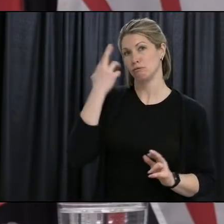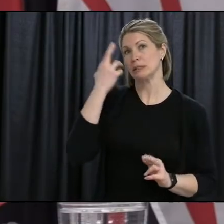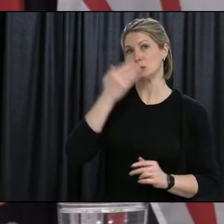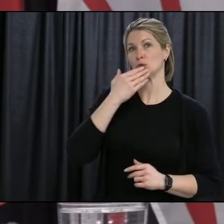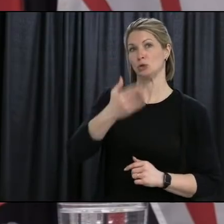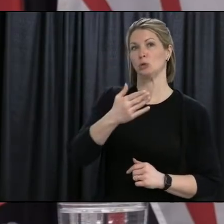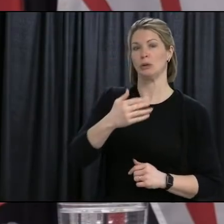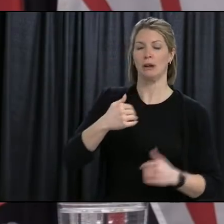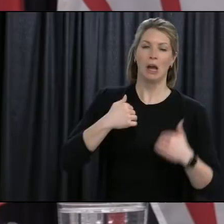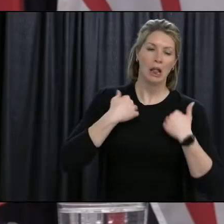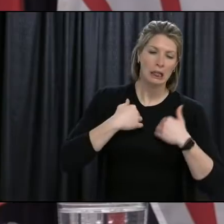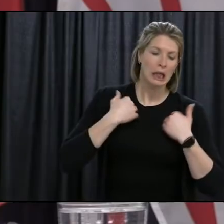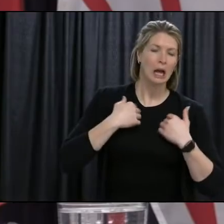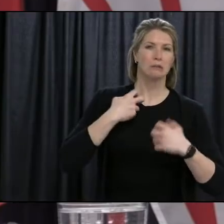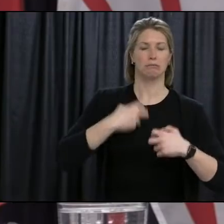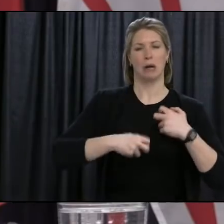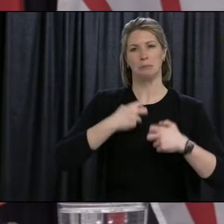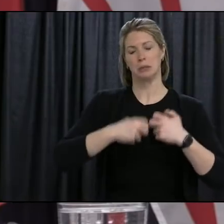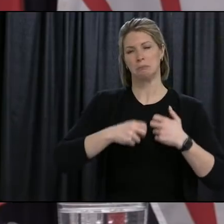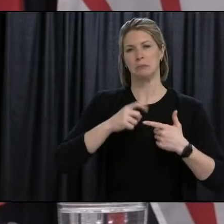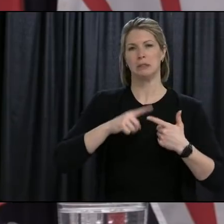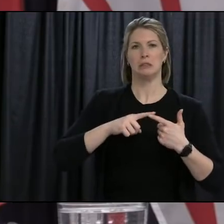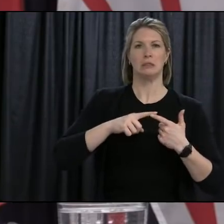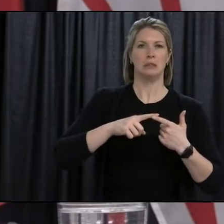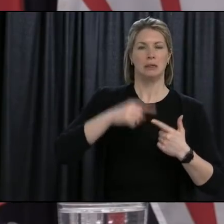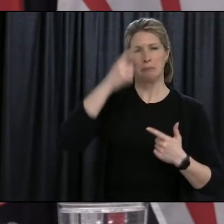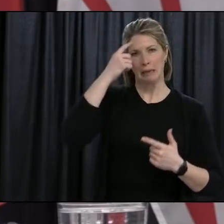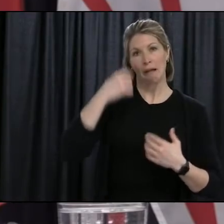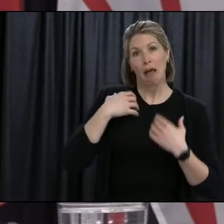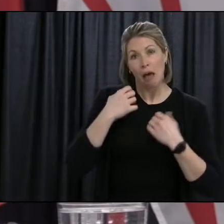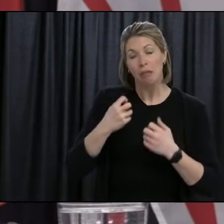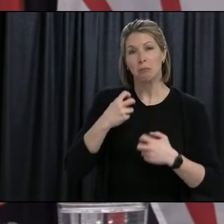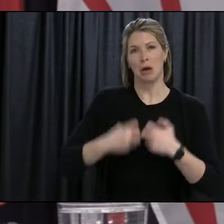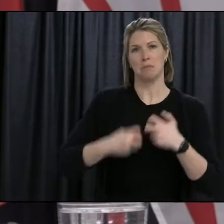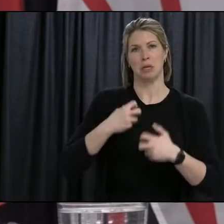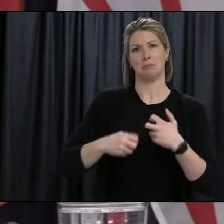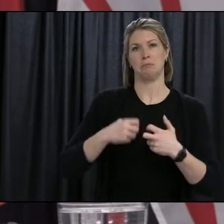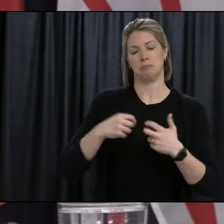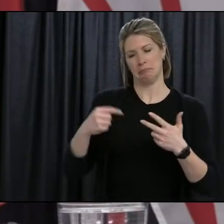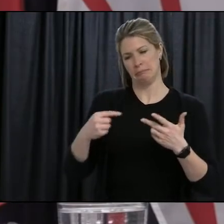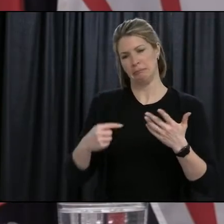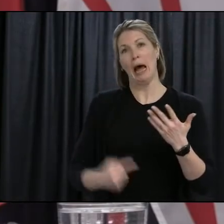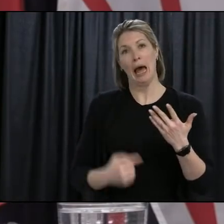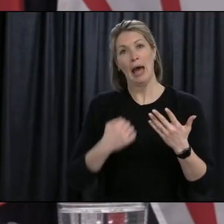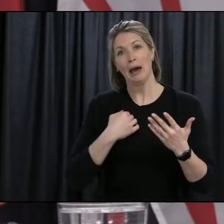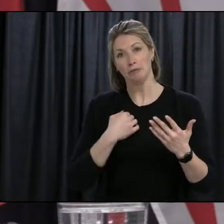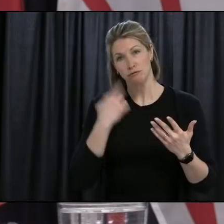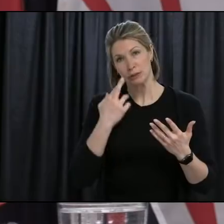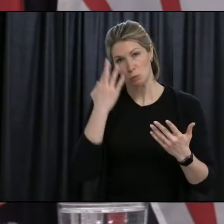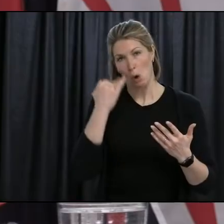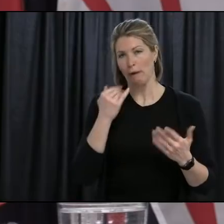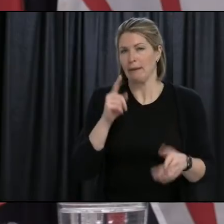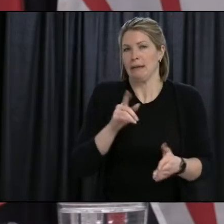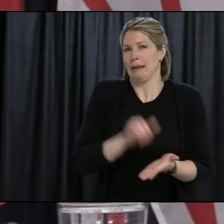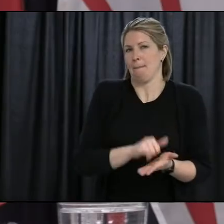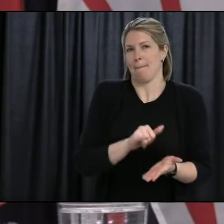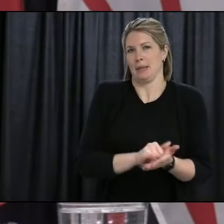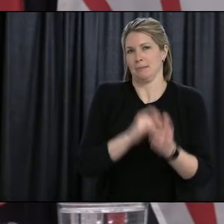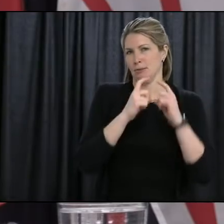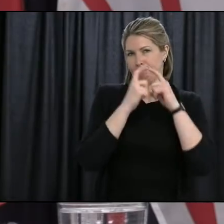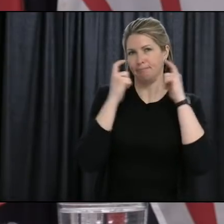severe pulmonary issues, there are reasons not to wear a mask, but we're encouraging everybody, if you can, to wear a